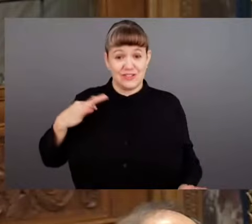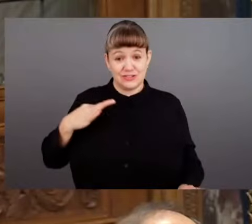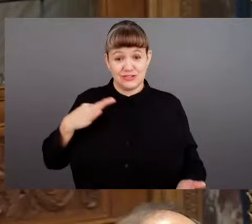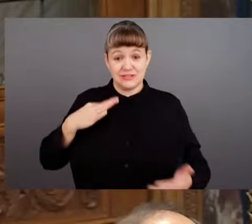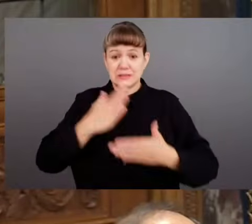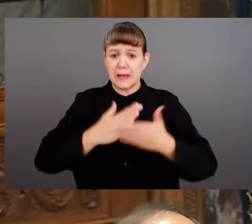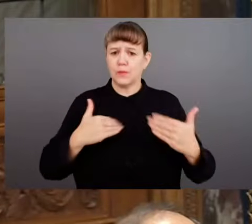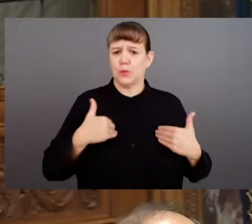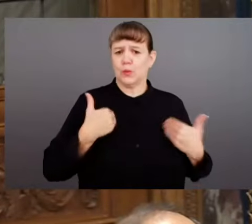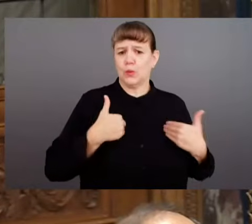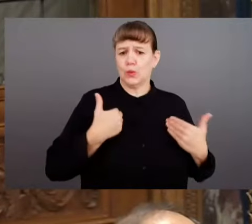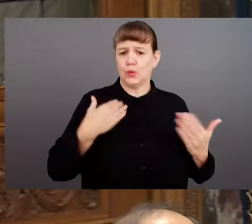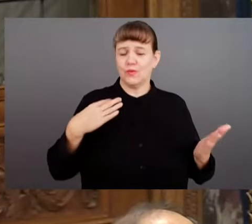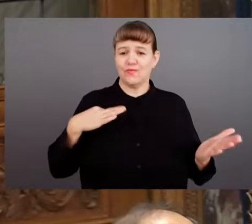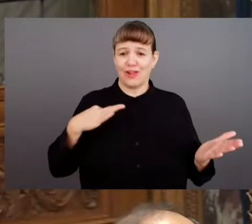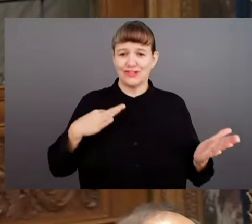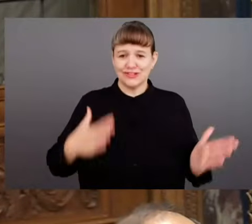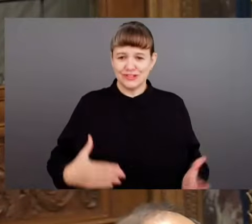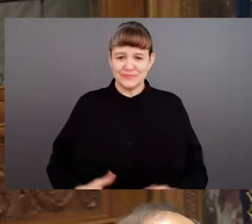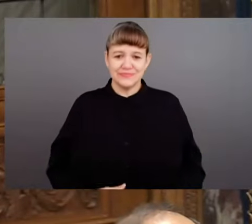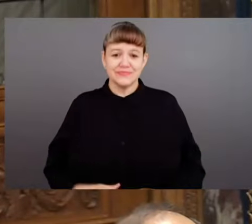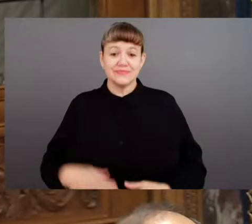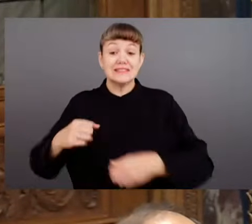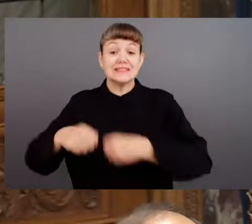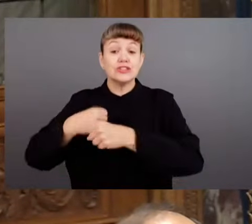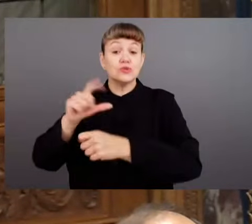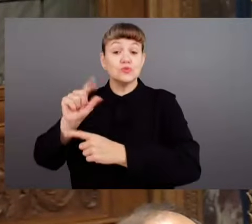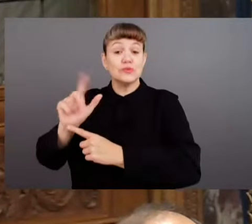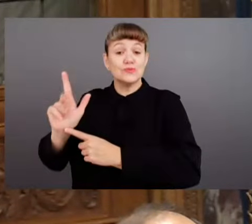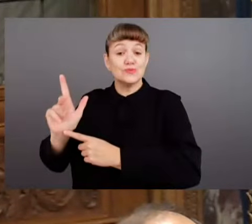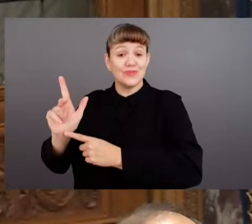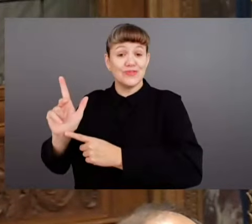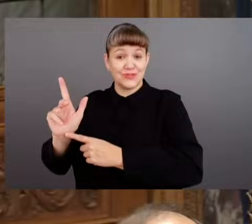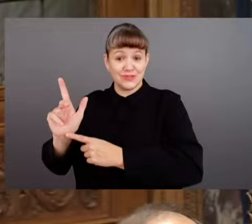931,000 volunteer hours and donated over